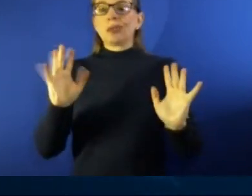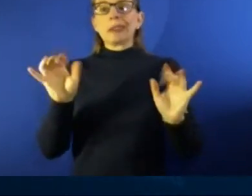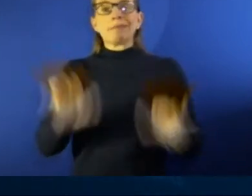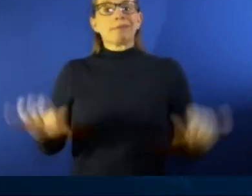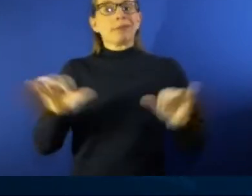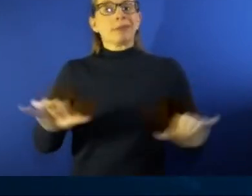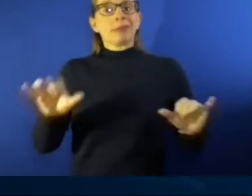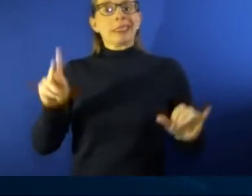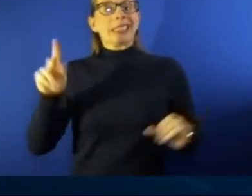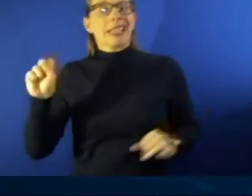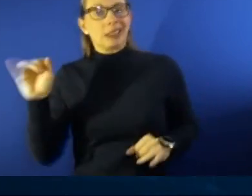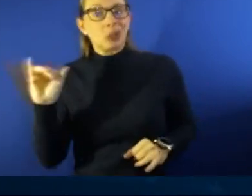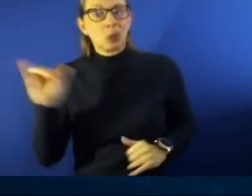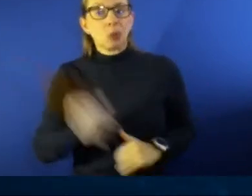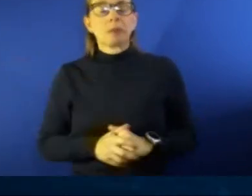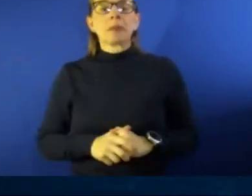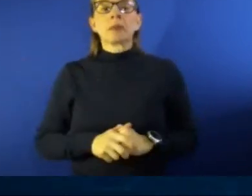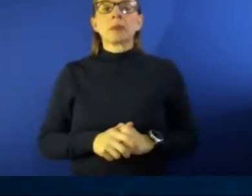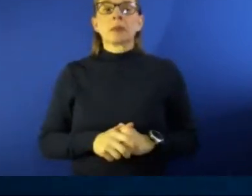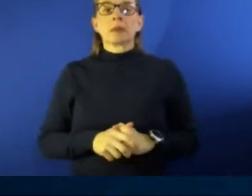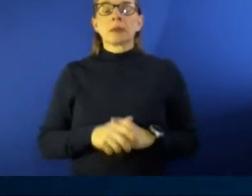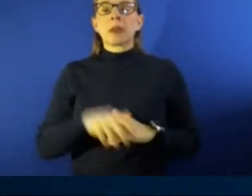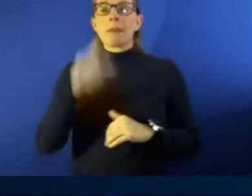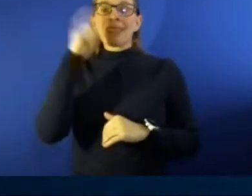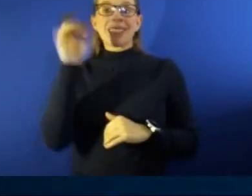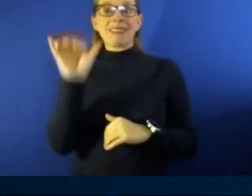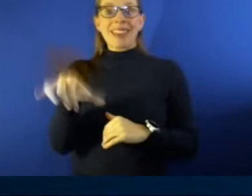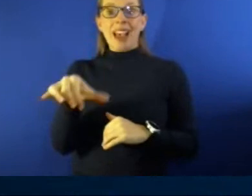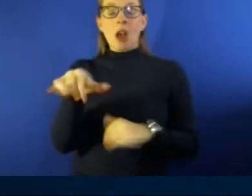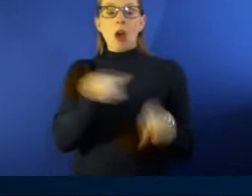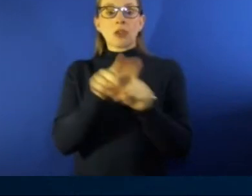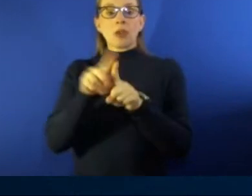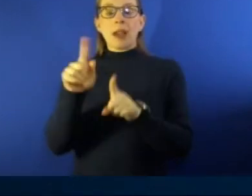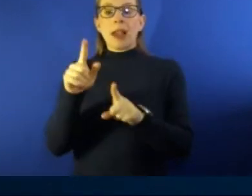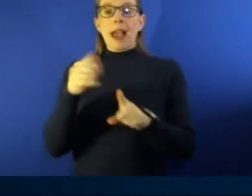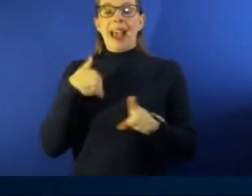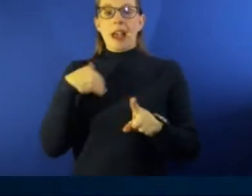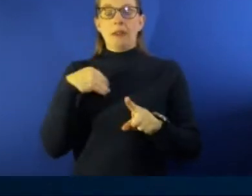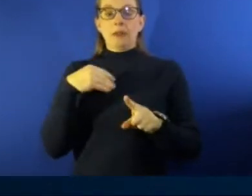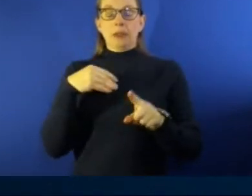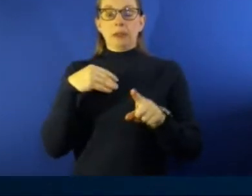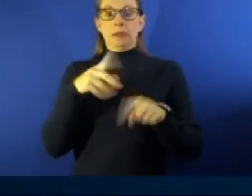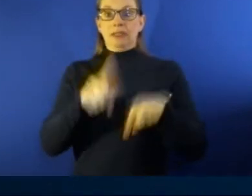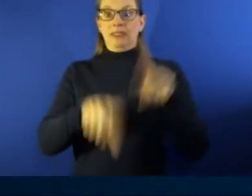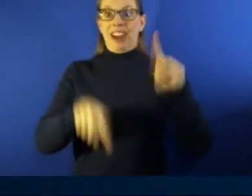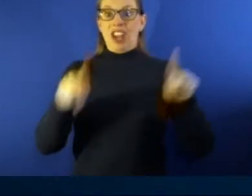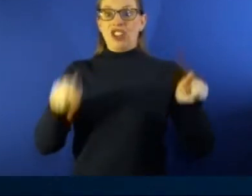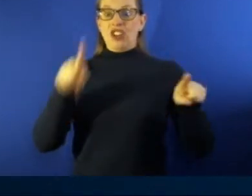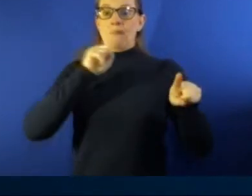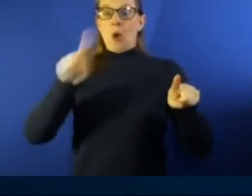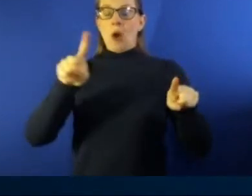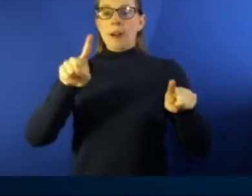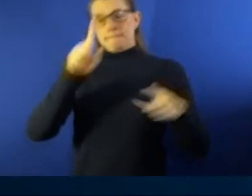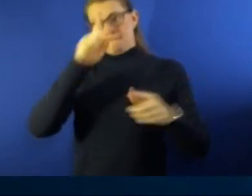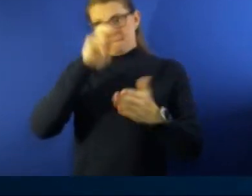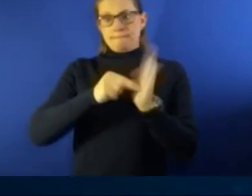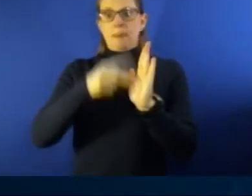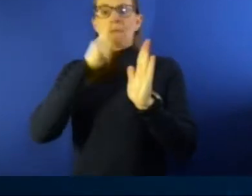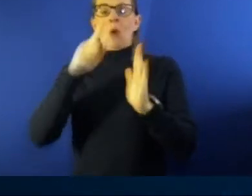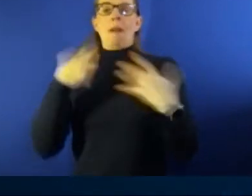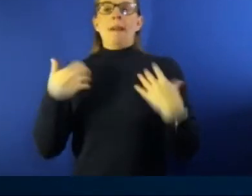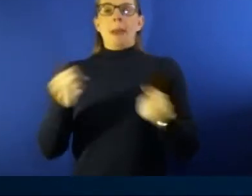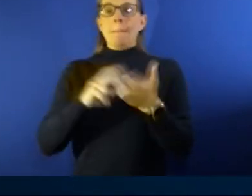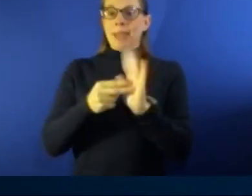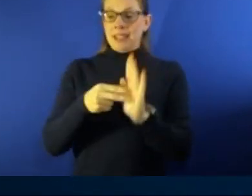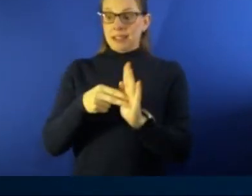well. But, because of that, we also have some big variation in social determinants of health. So people aren't necessarily taking care of their health on a